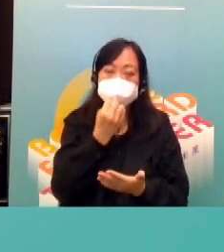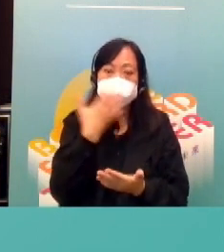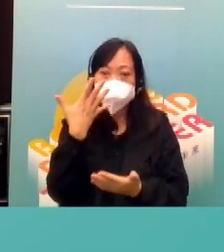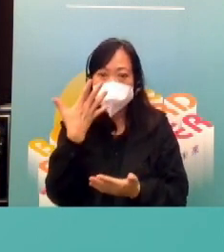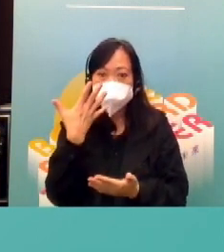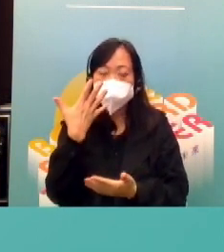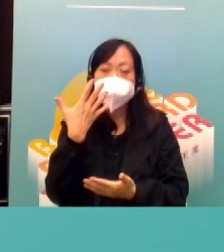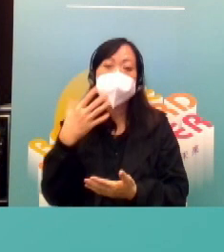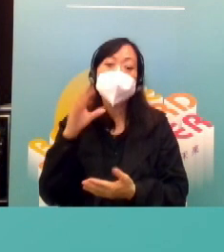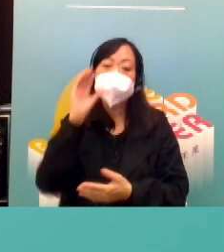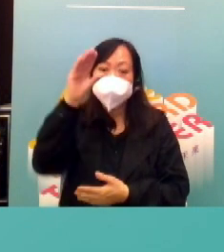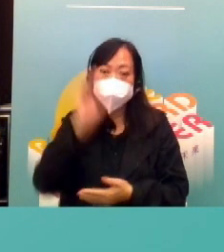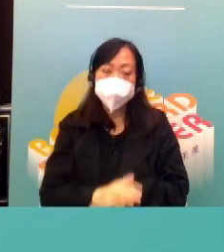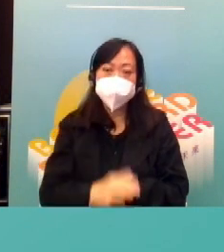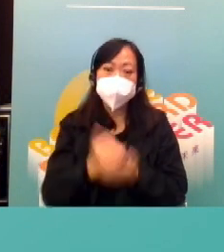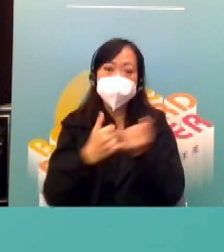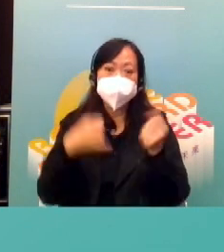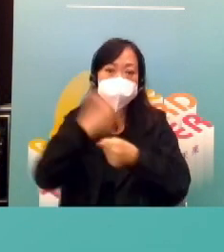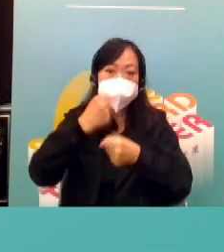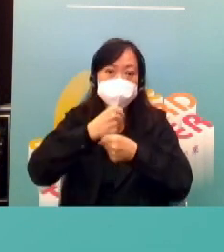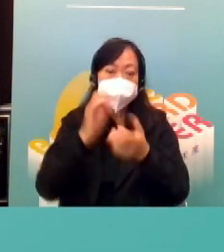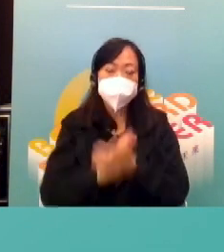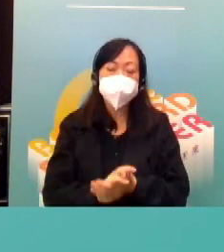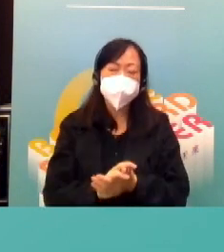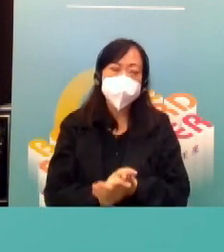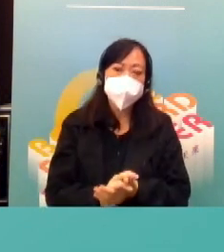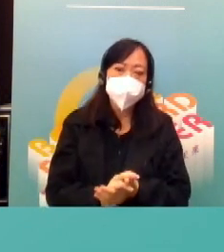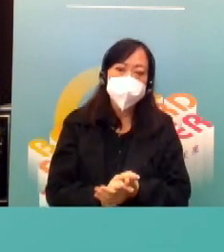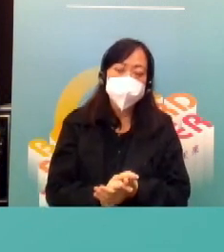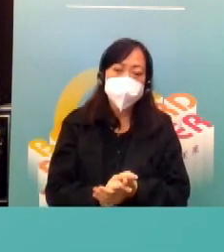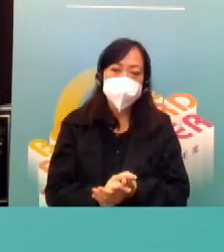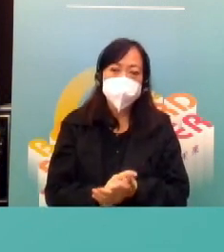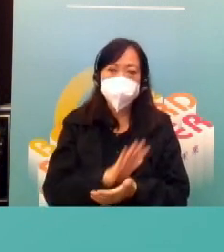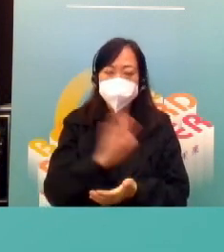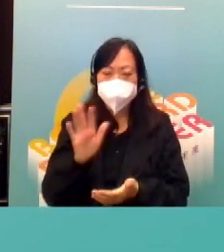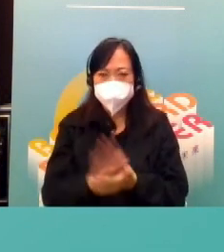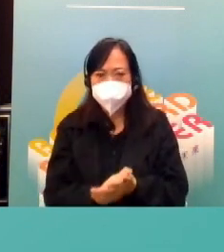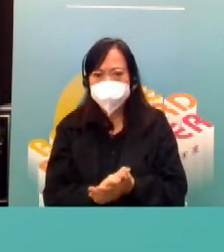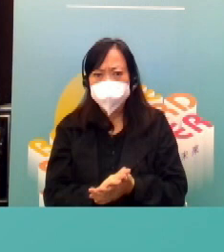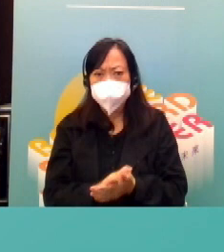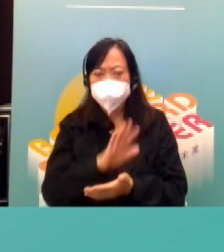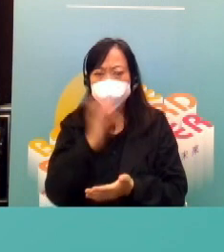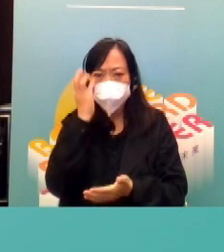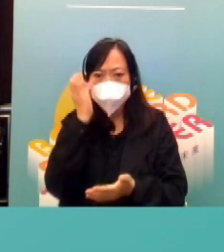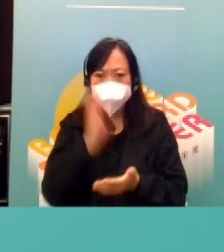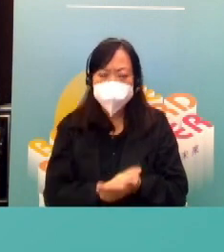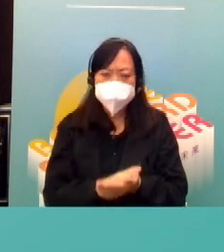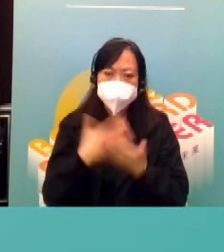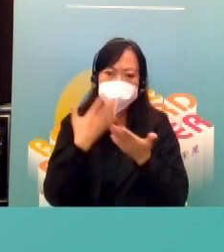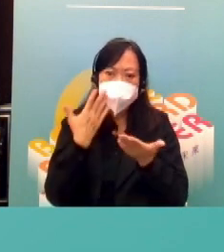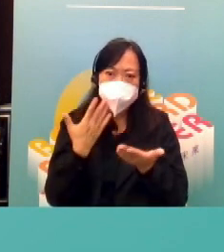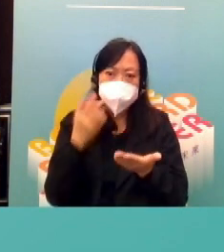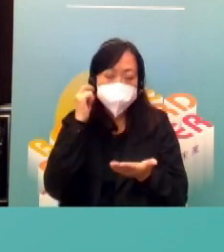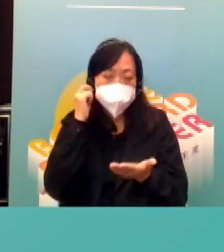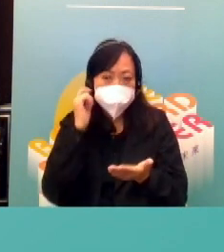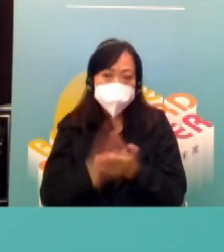ignoring women entrepreneurs and enterprises is a dividend that few countries can ignore. And to that end, we've been doing a lot of